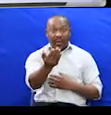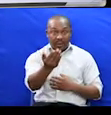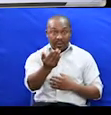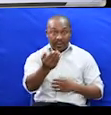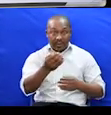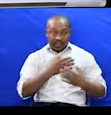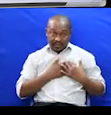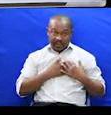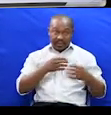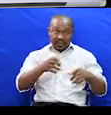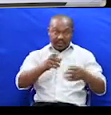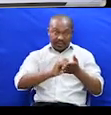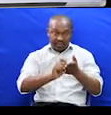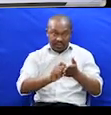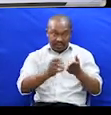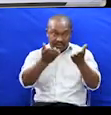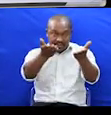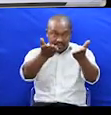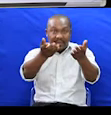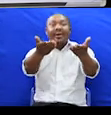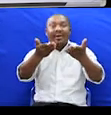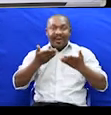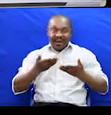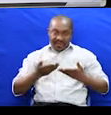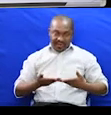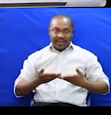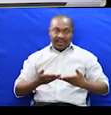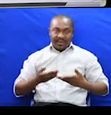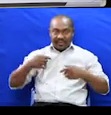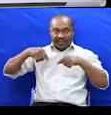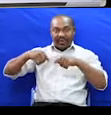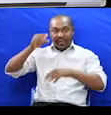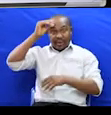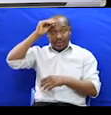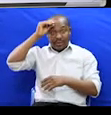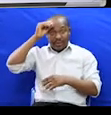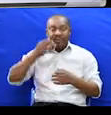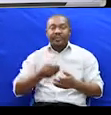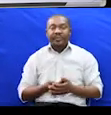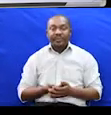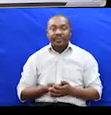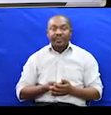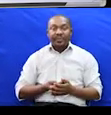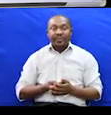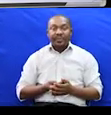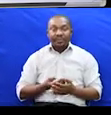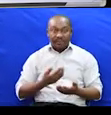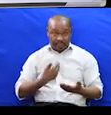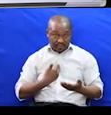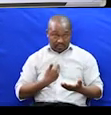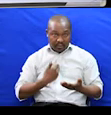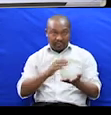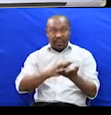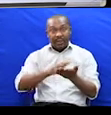Hello, my dear students. Welcome again in our lesson. My name